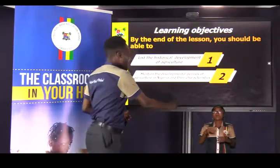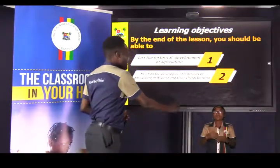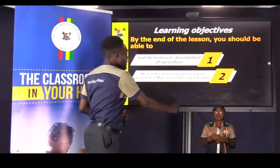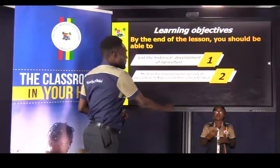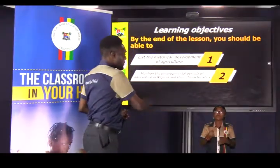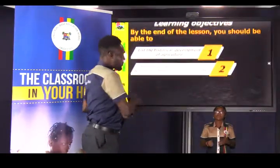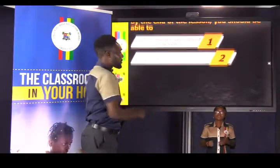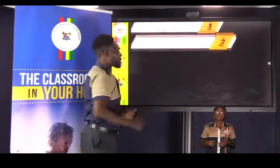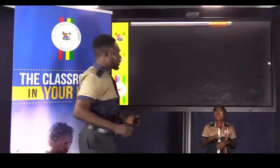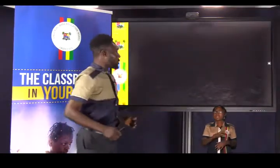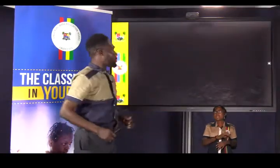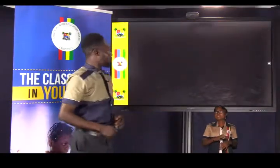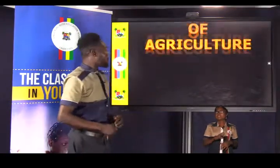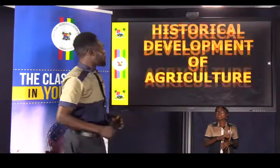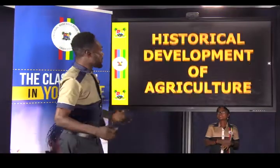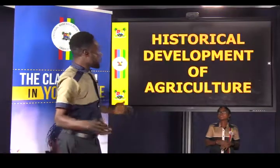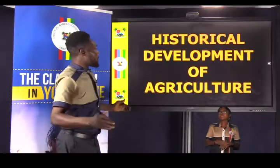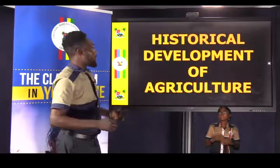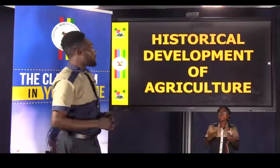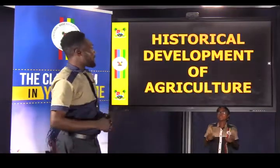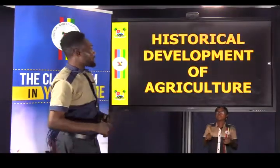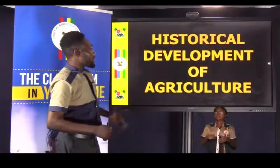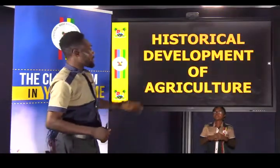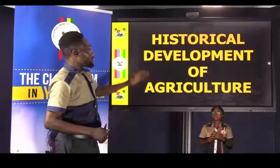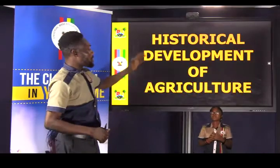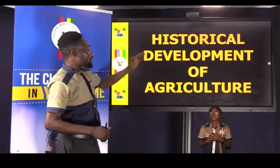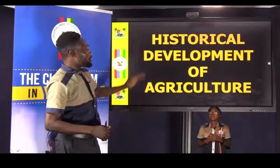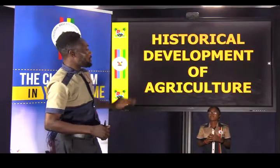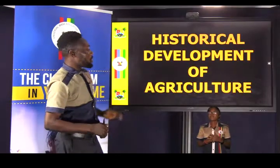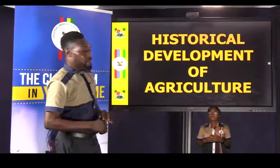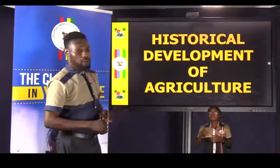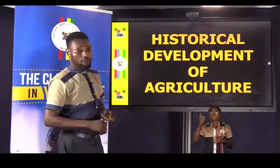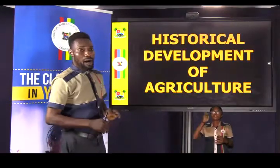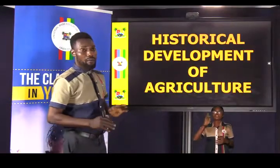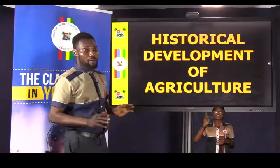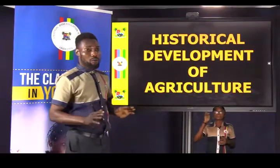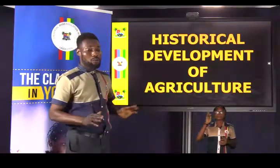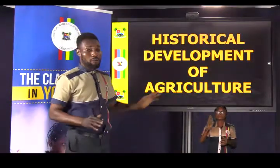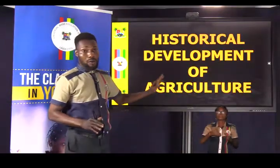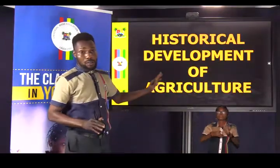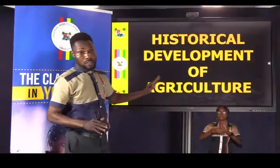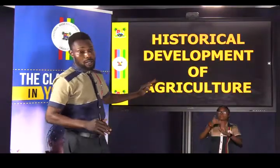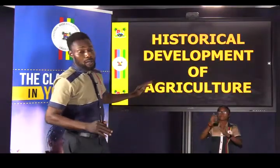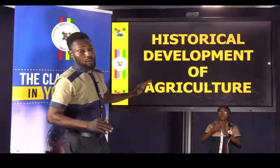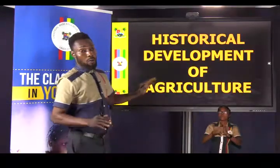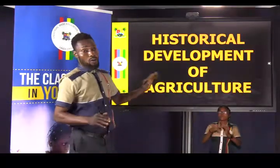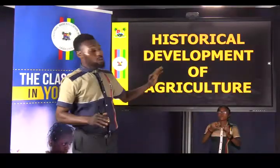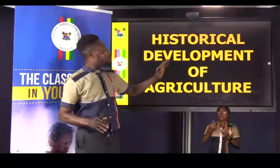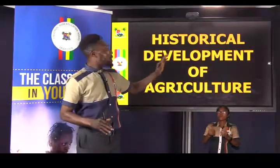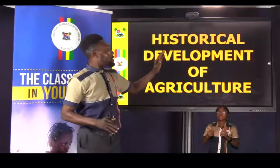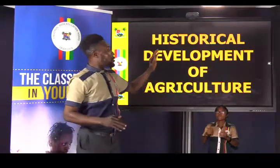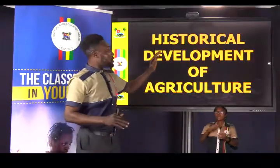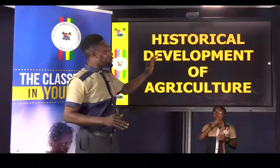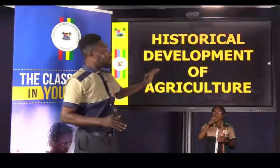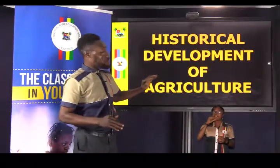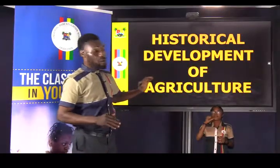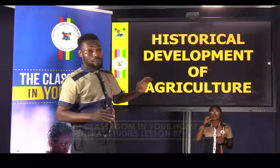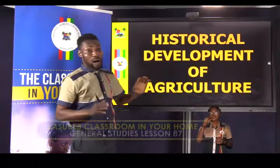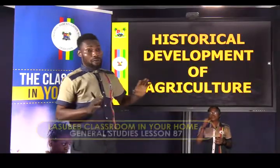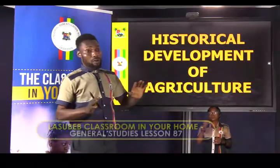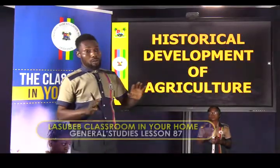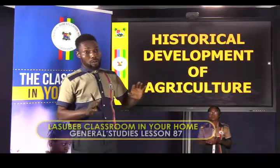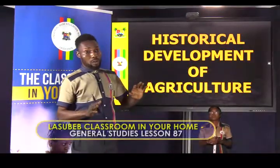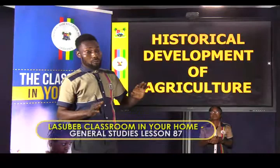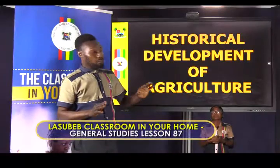ready, puppies? Good. Now let's start. Historical development of agriculture. First, we want to look at the historical development